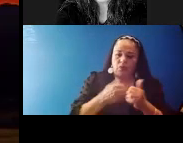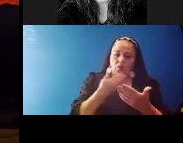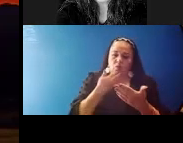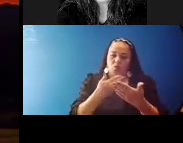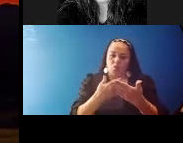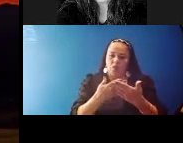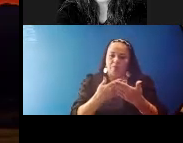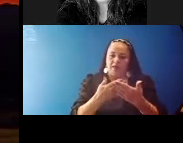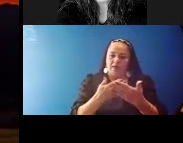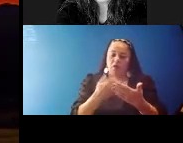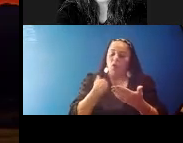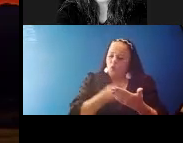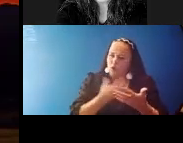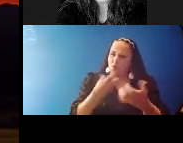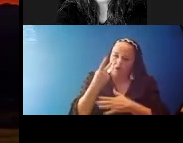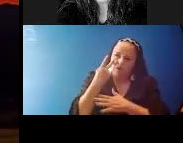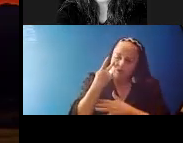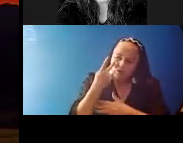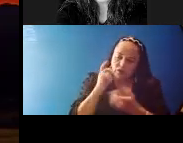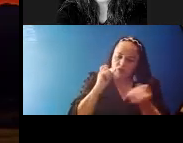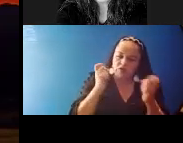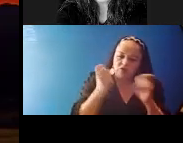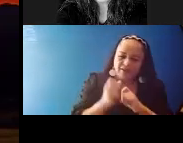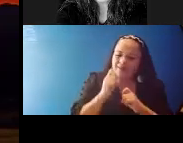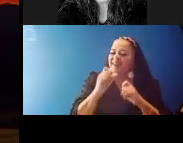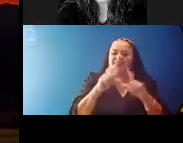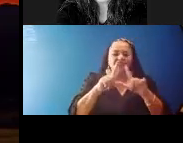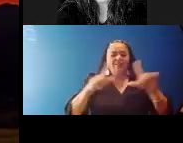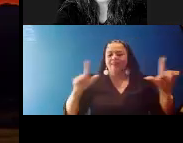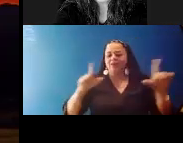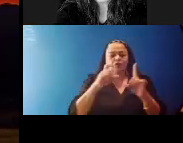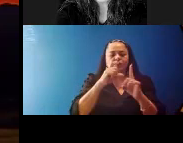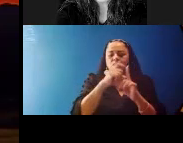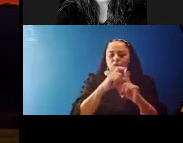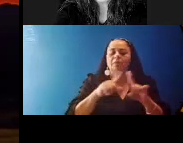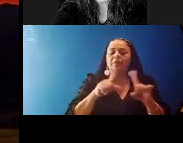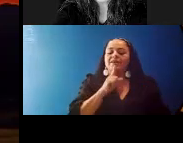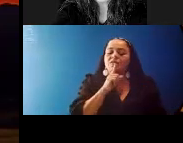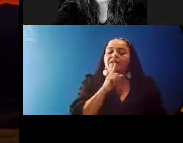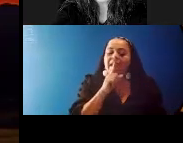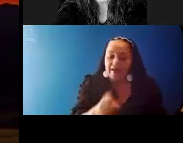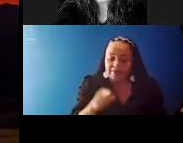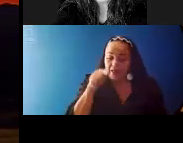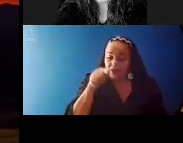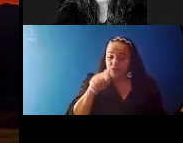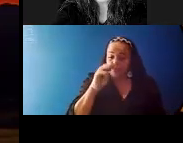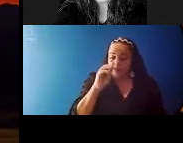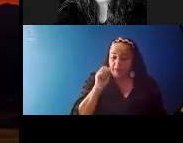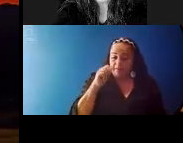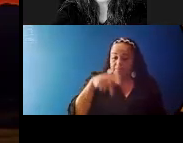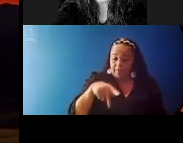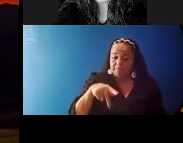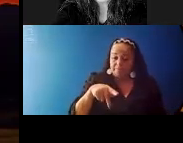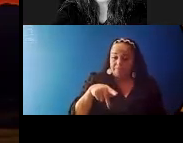see transformation, not in just the language and the word, but the reality, right? So this map is one we use.